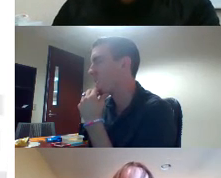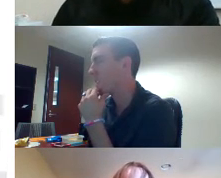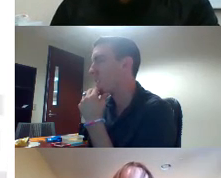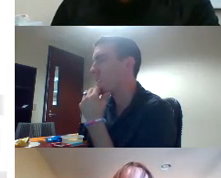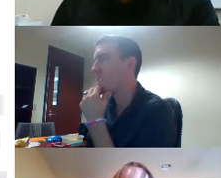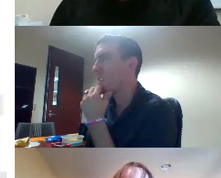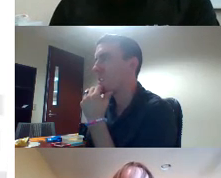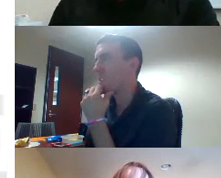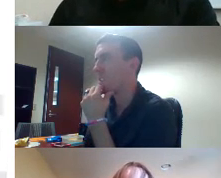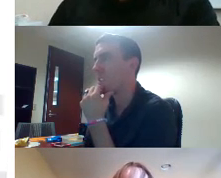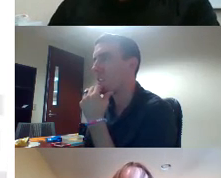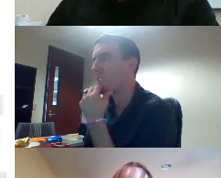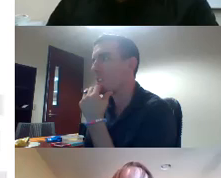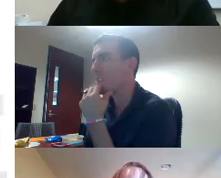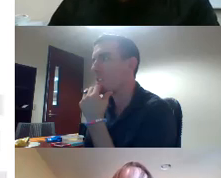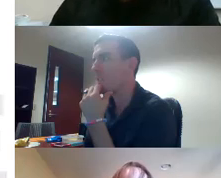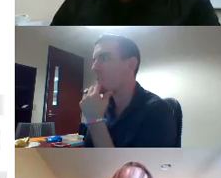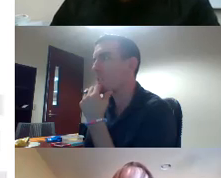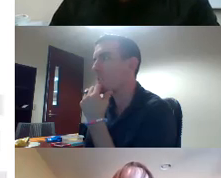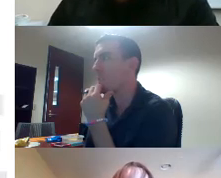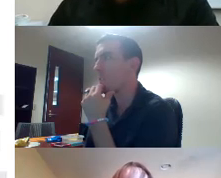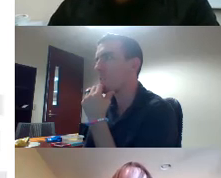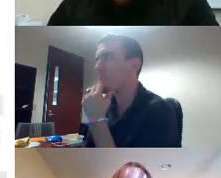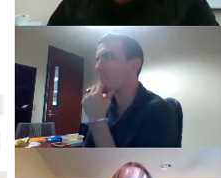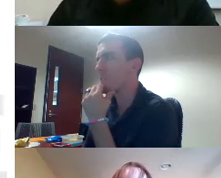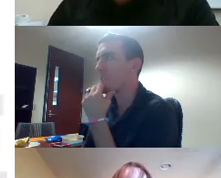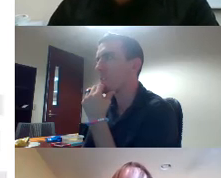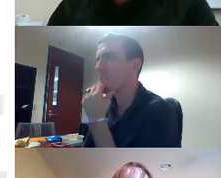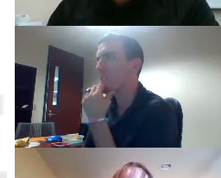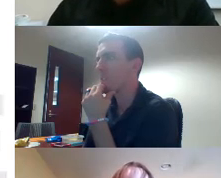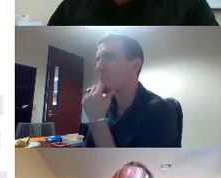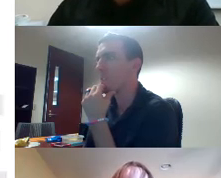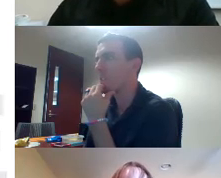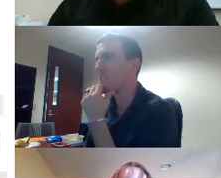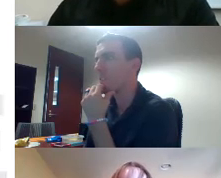charter and how it relates to identity and inclusion, which are today's topics.